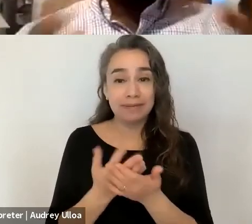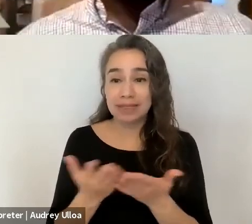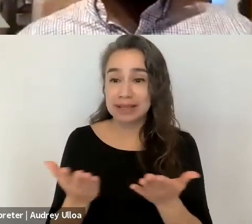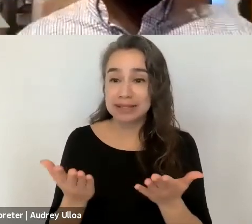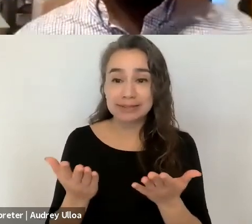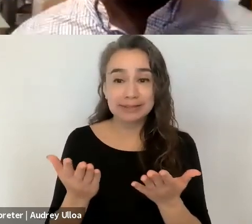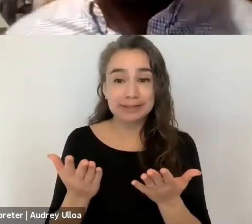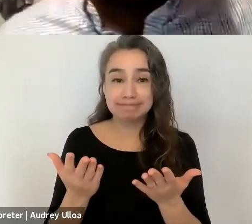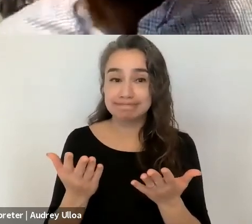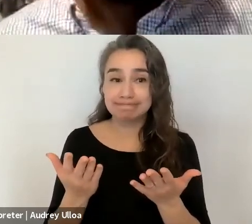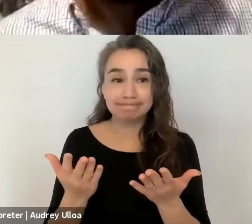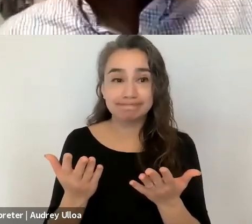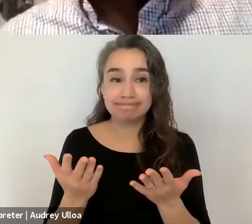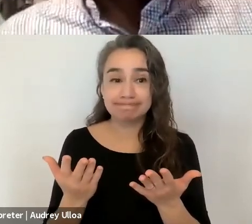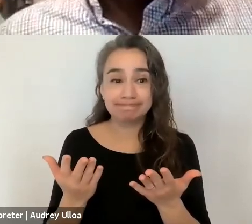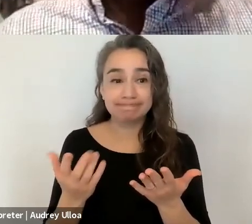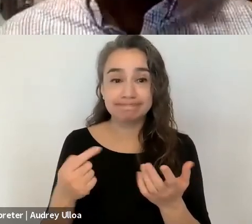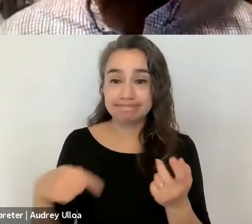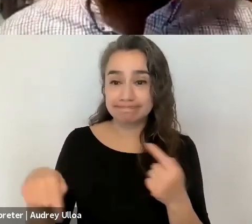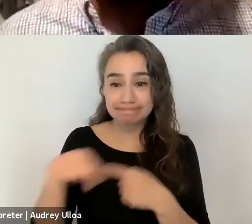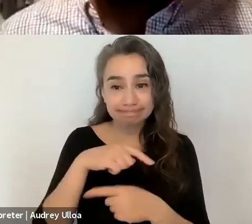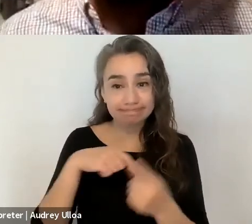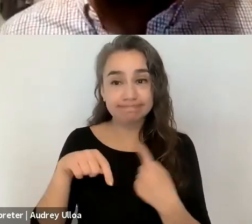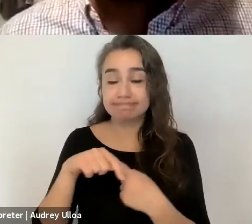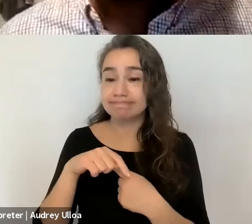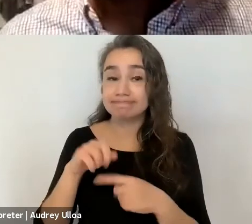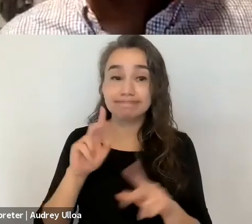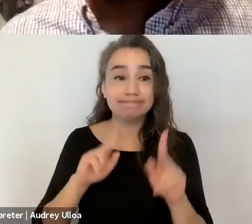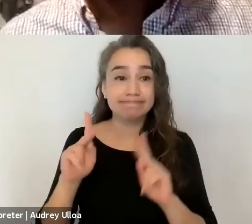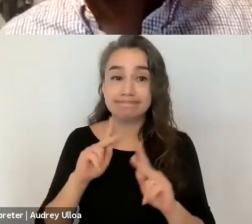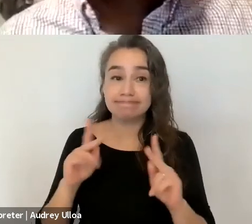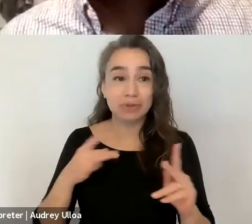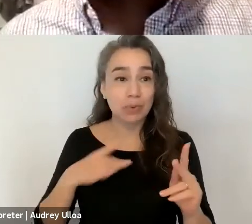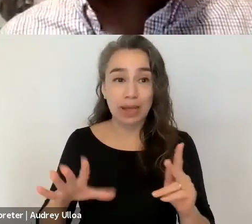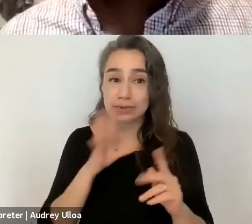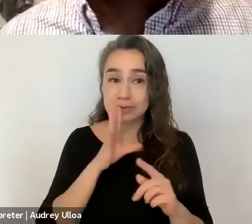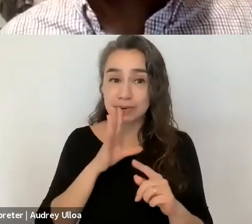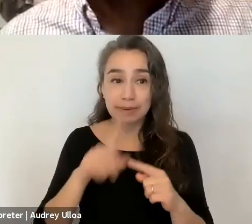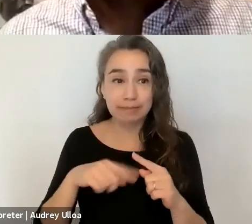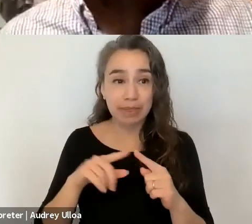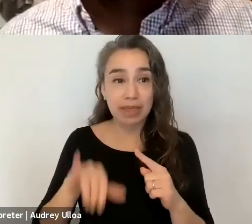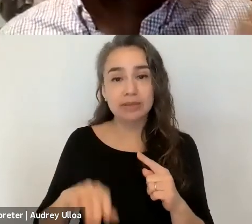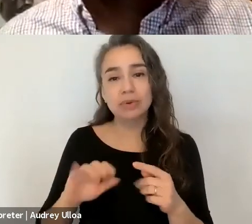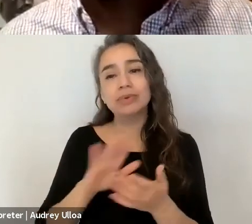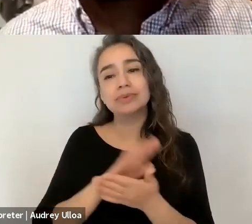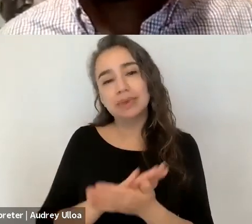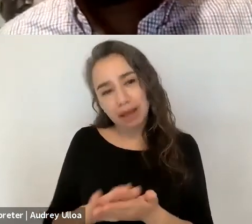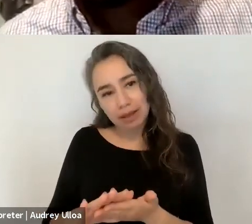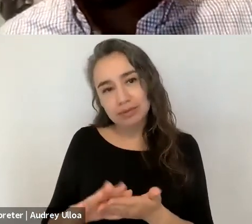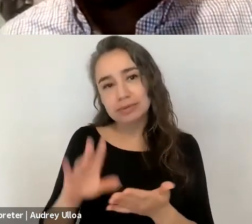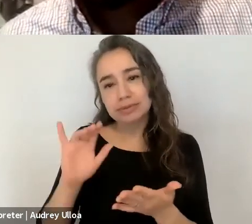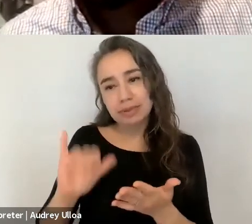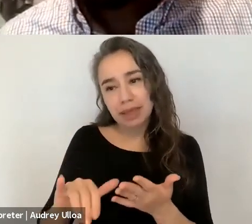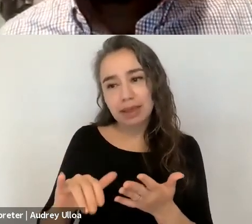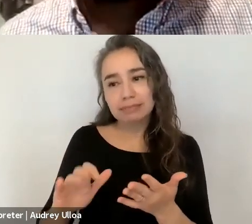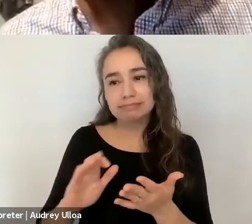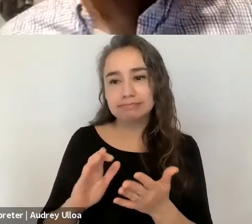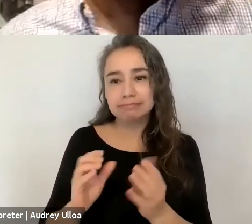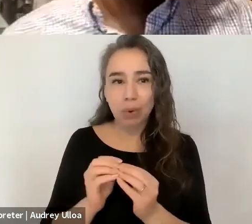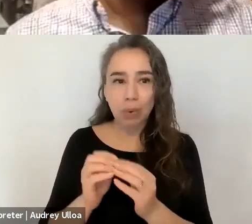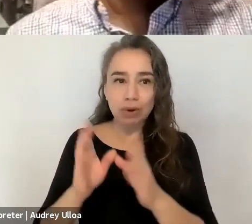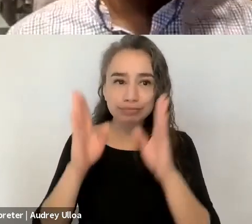around here that they typically like to talk about. So it was nice that they brought that awareness to the forefront.